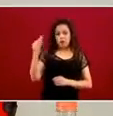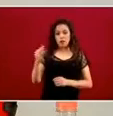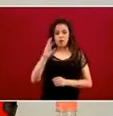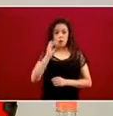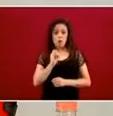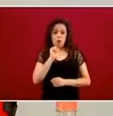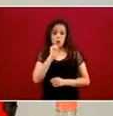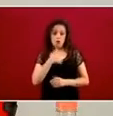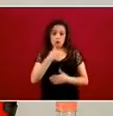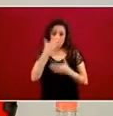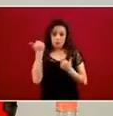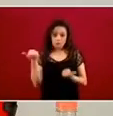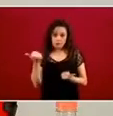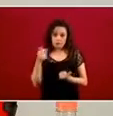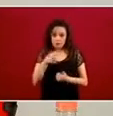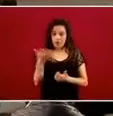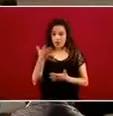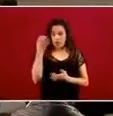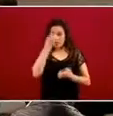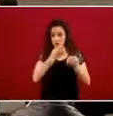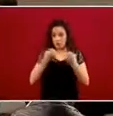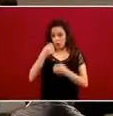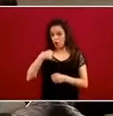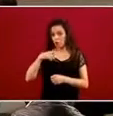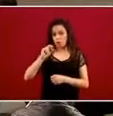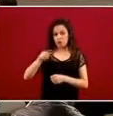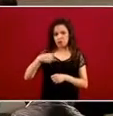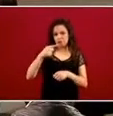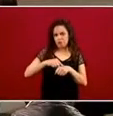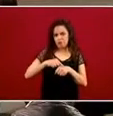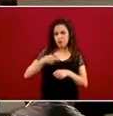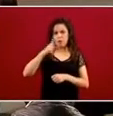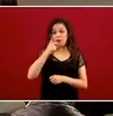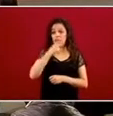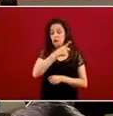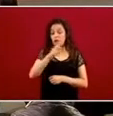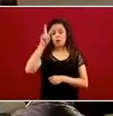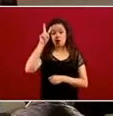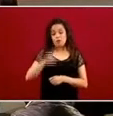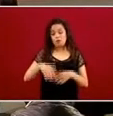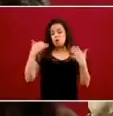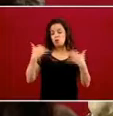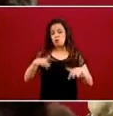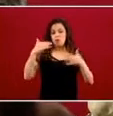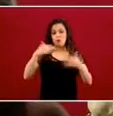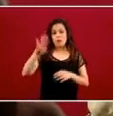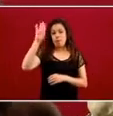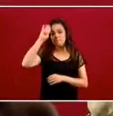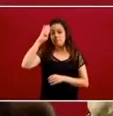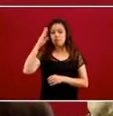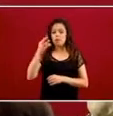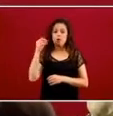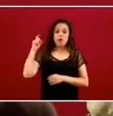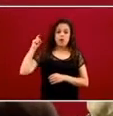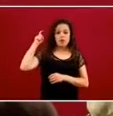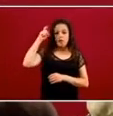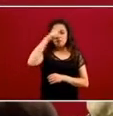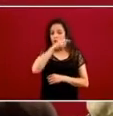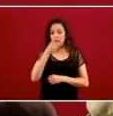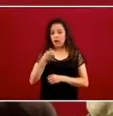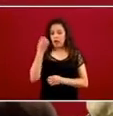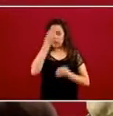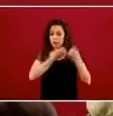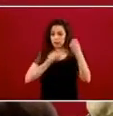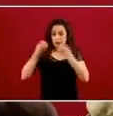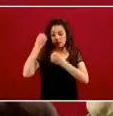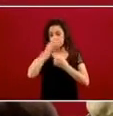it's they say that this examination that will take place and takes place every year and will take place later this year is one of